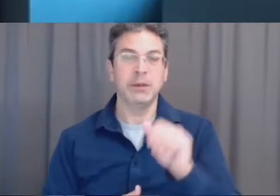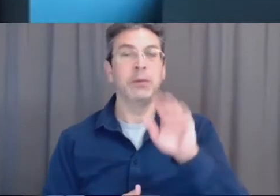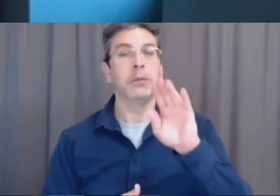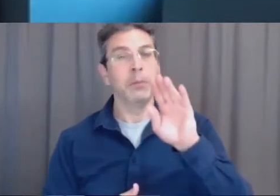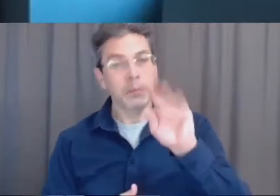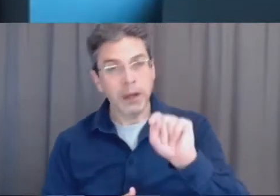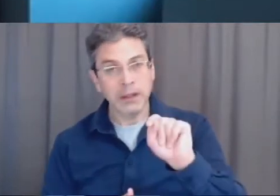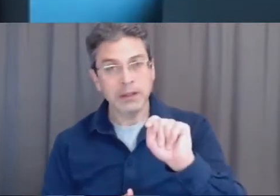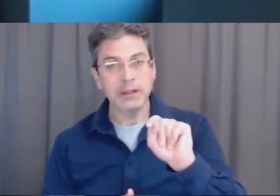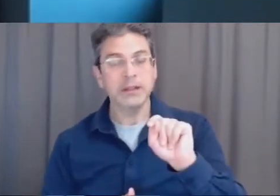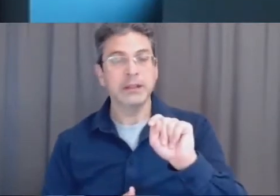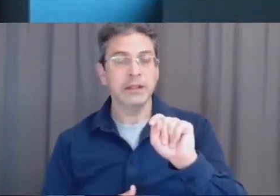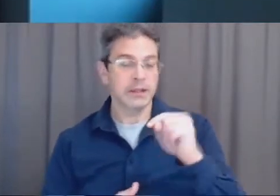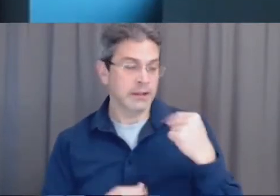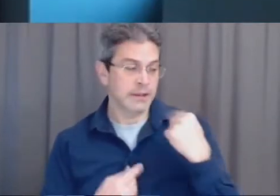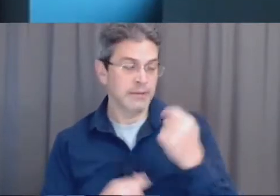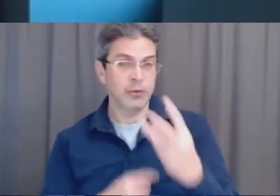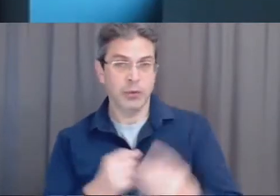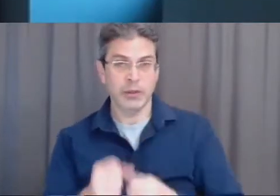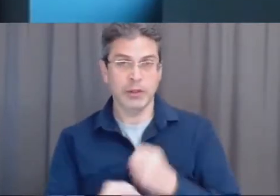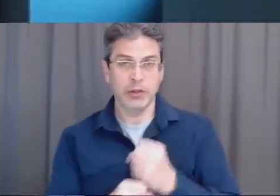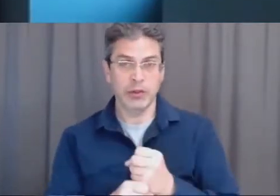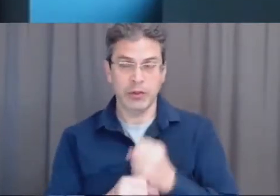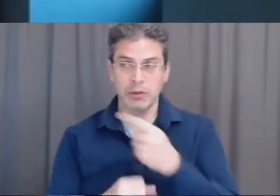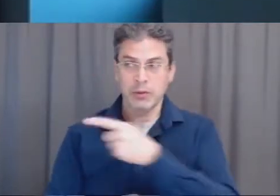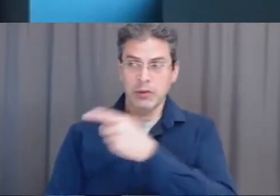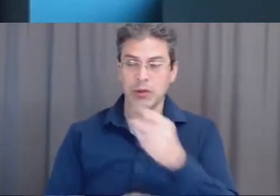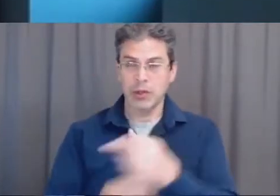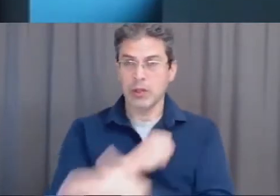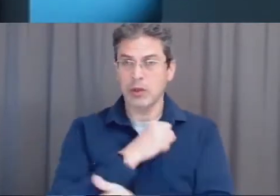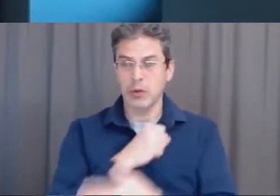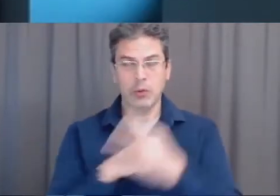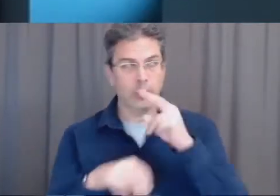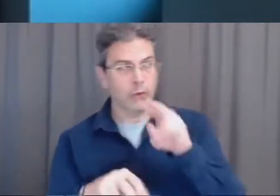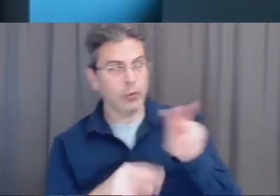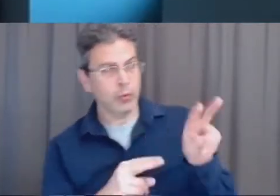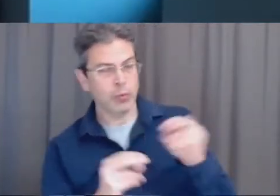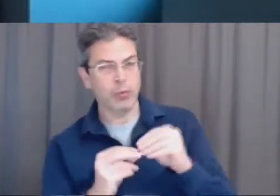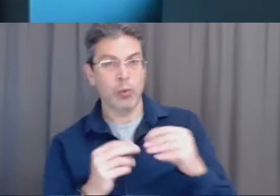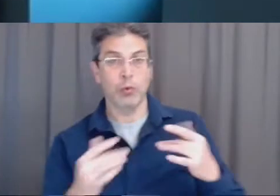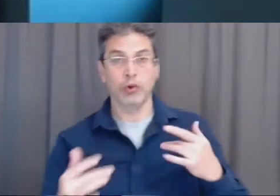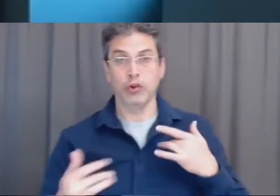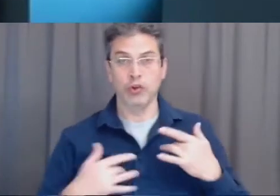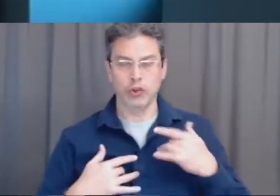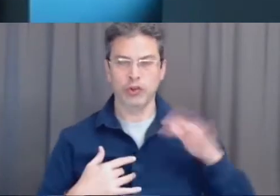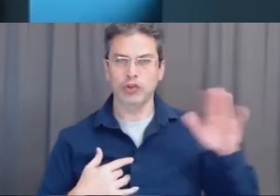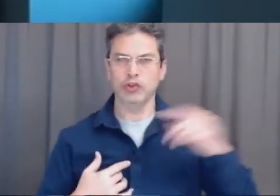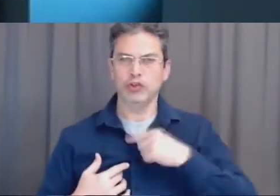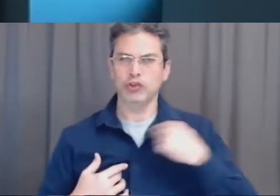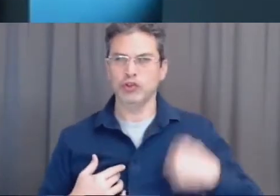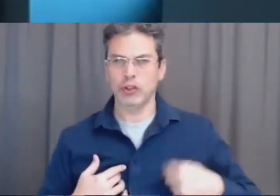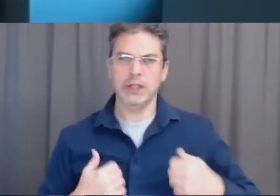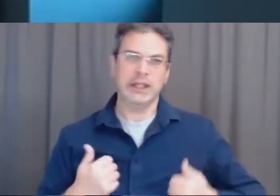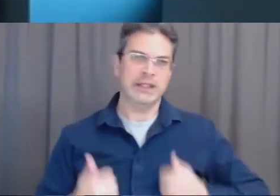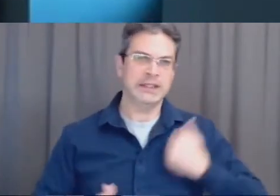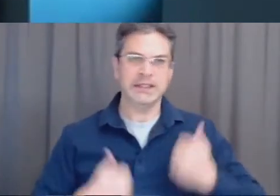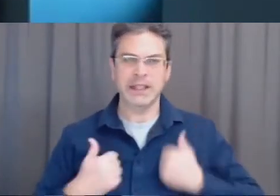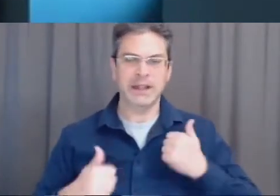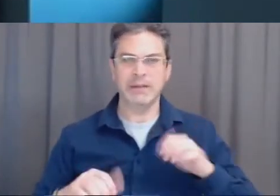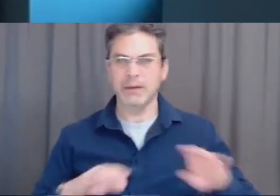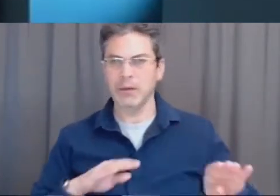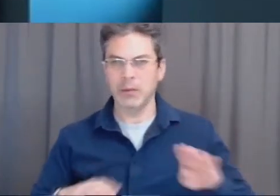concern in many countries about China's more assertive, if not aggressive, behavior. We've seen China's coercive